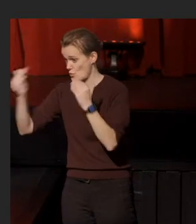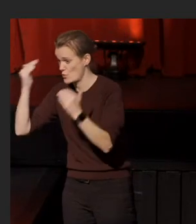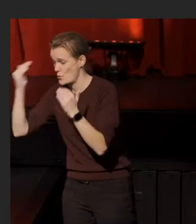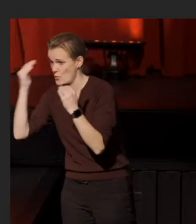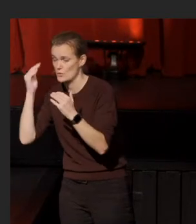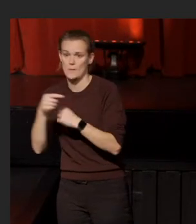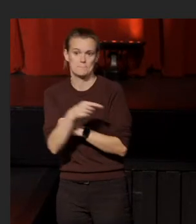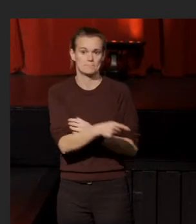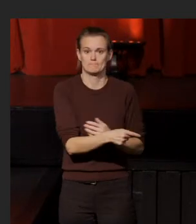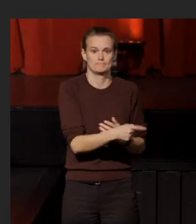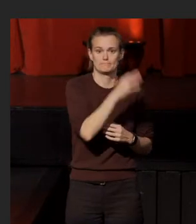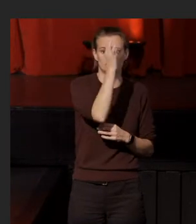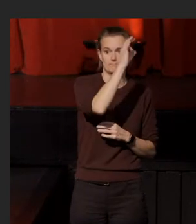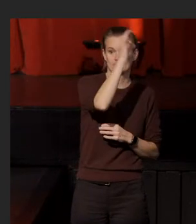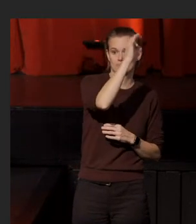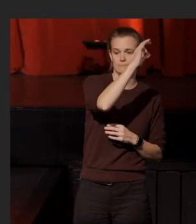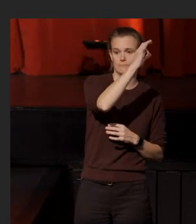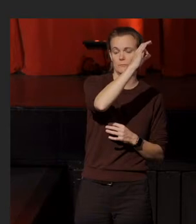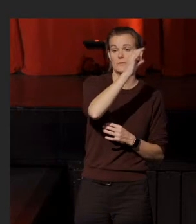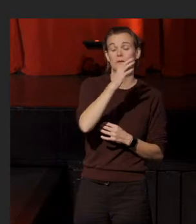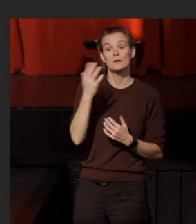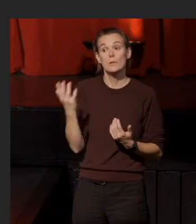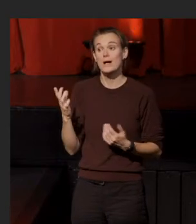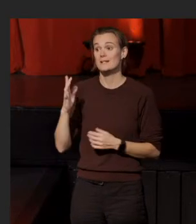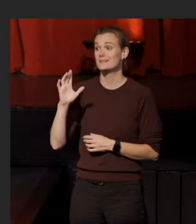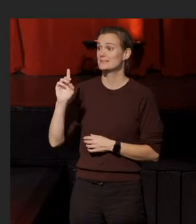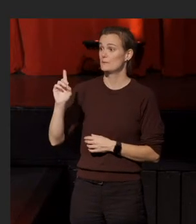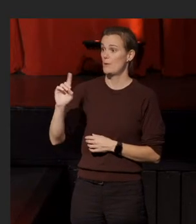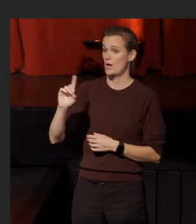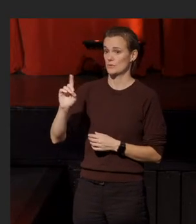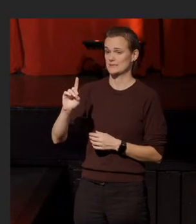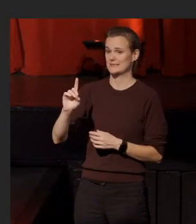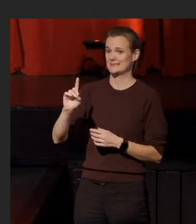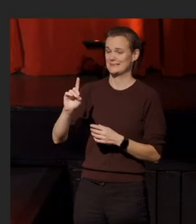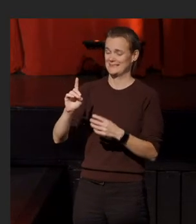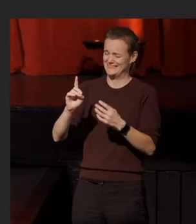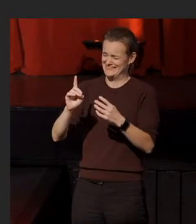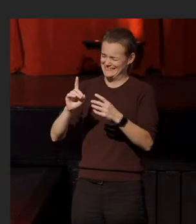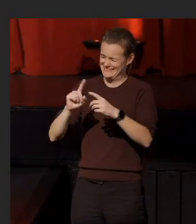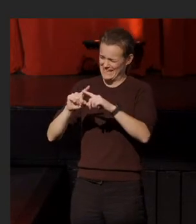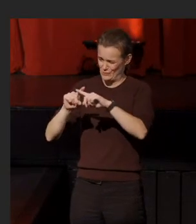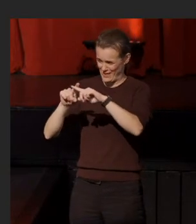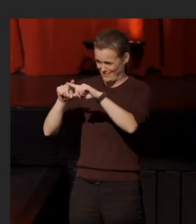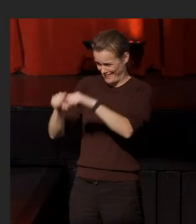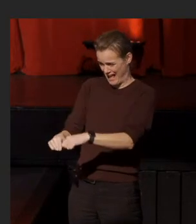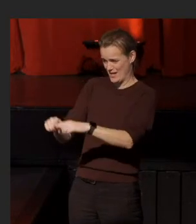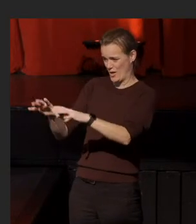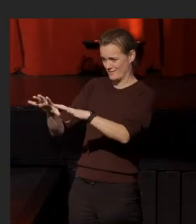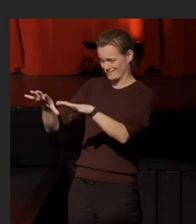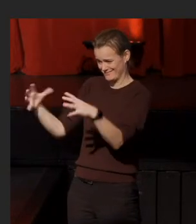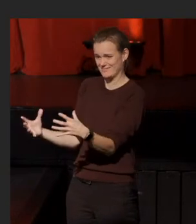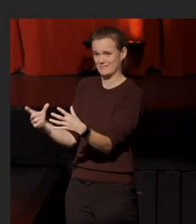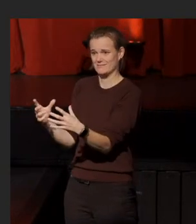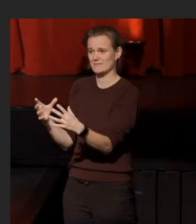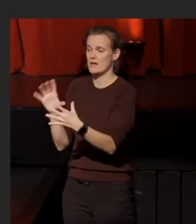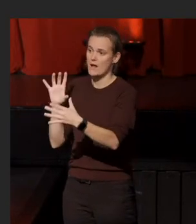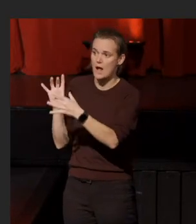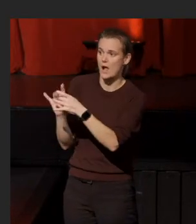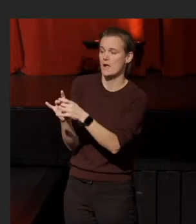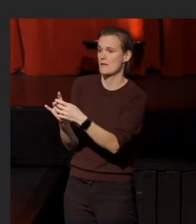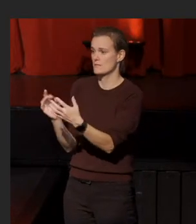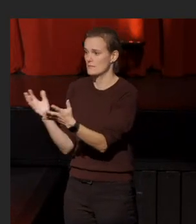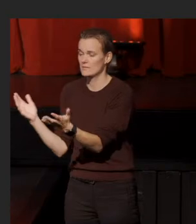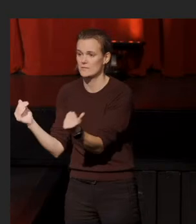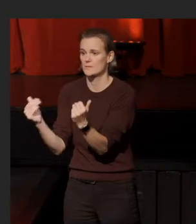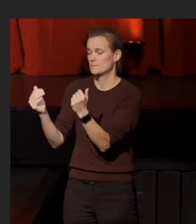democracy, because democracies rely on folks to participate and understand and want to be part of